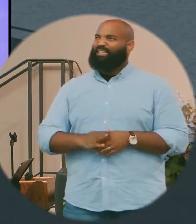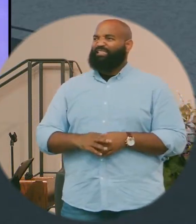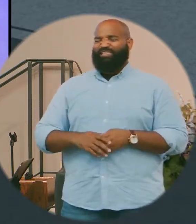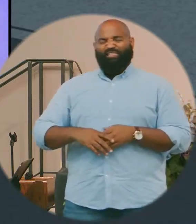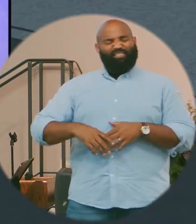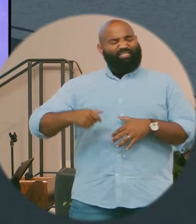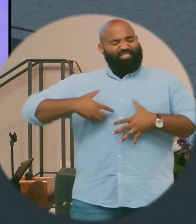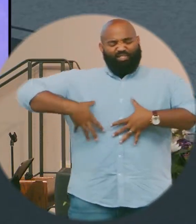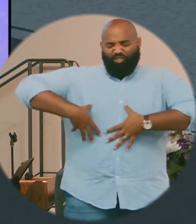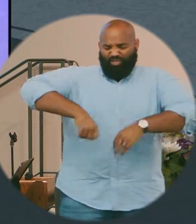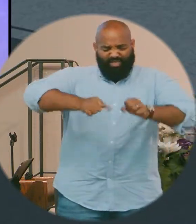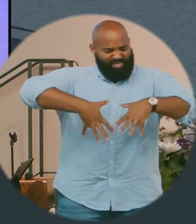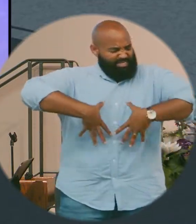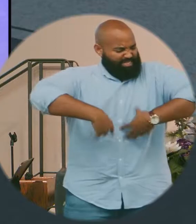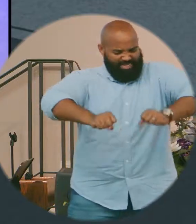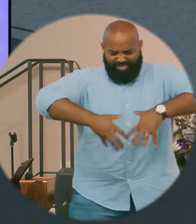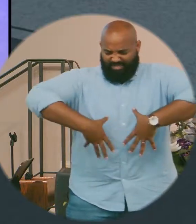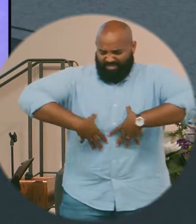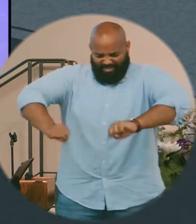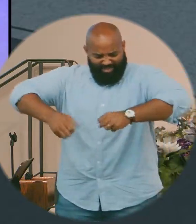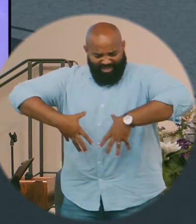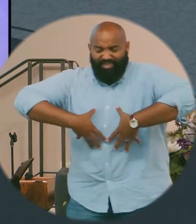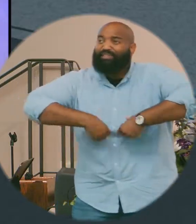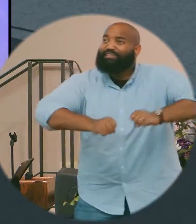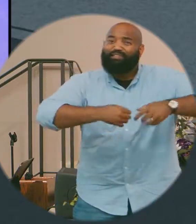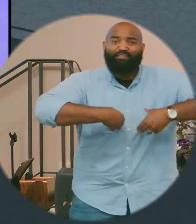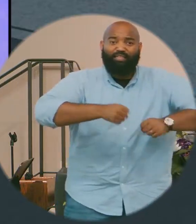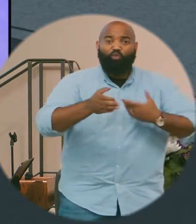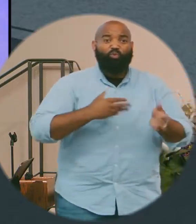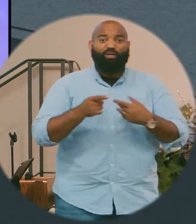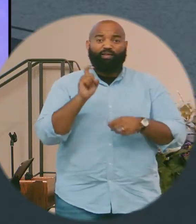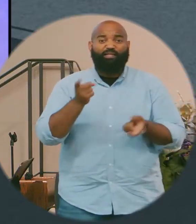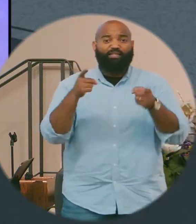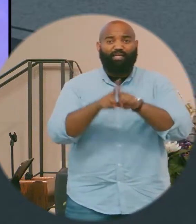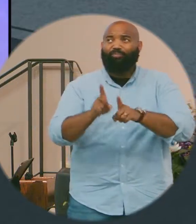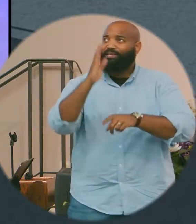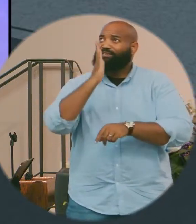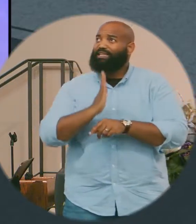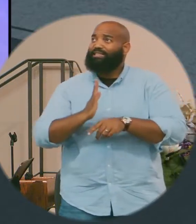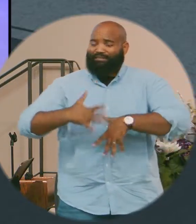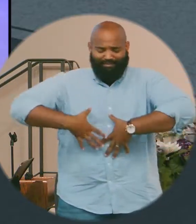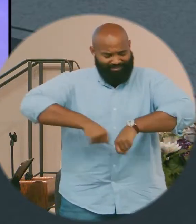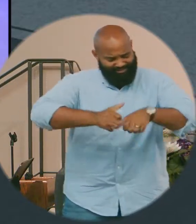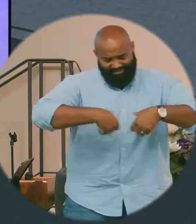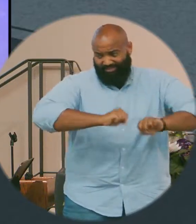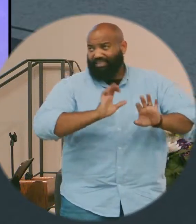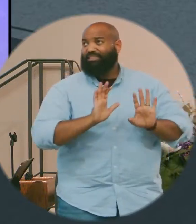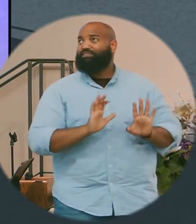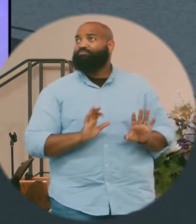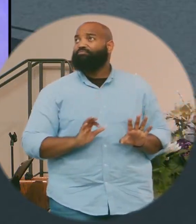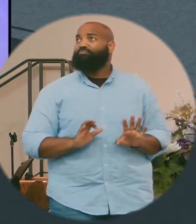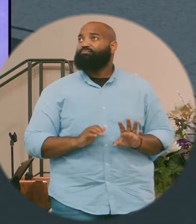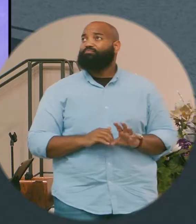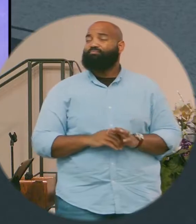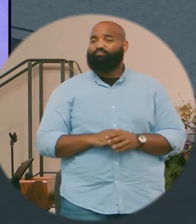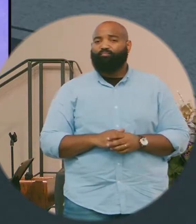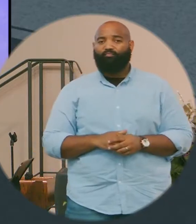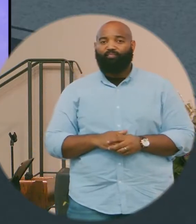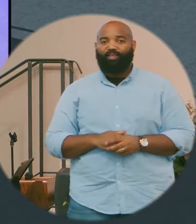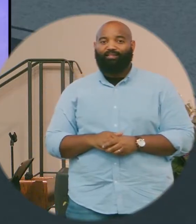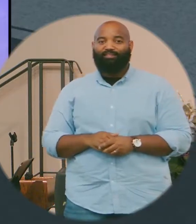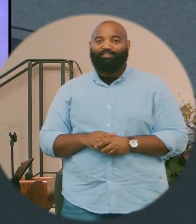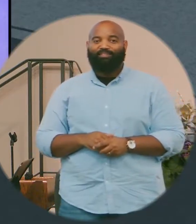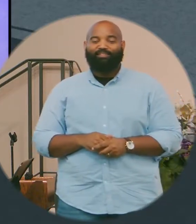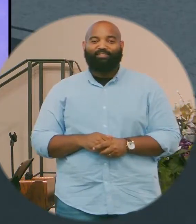My flesh is weak. Beat it out of me, Lord. If you got to, I remember back in the day, the mothers of church used to hold you down at the